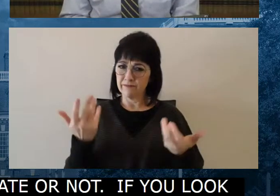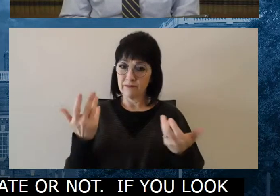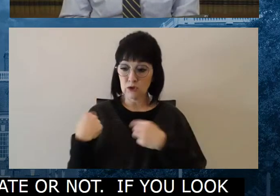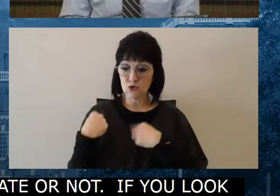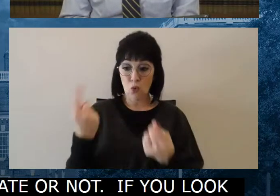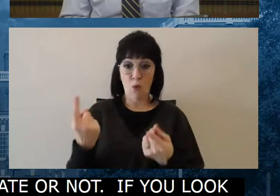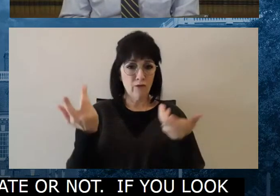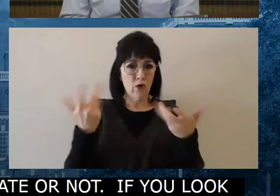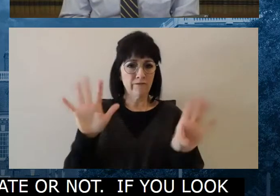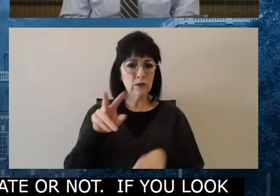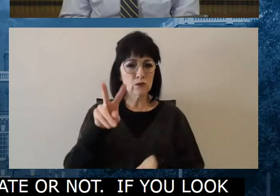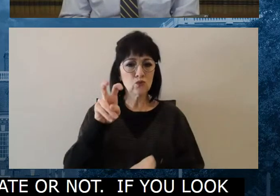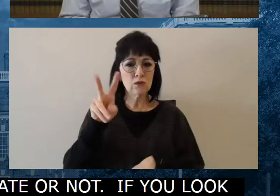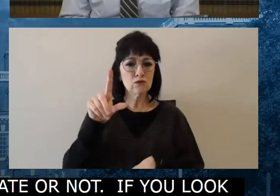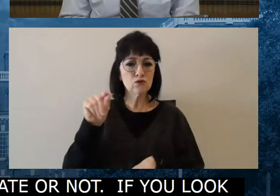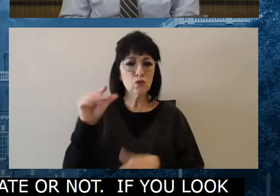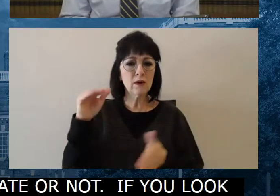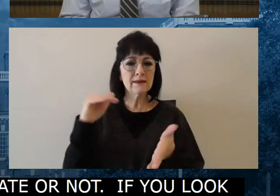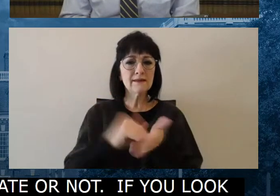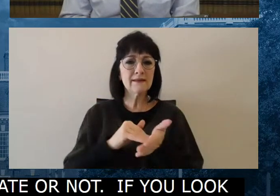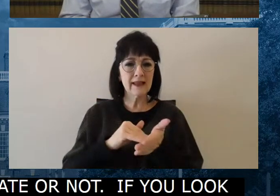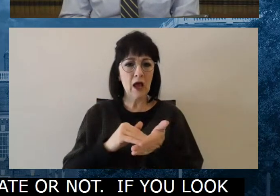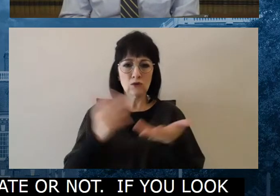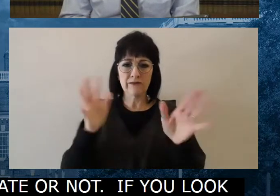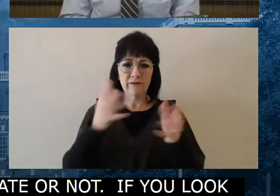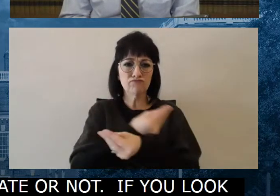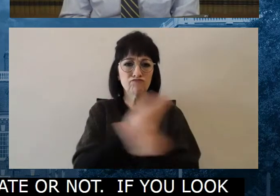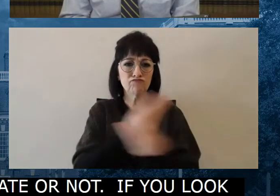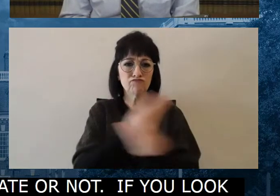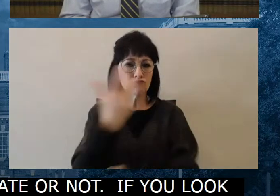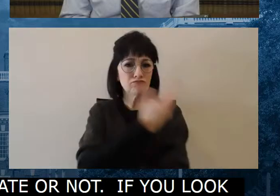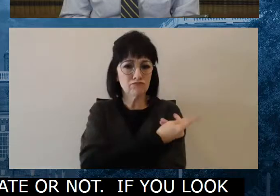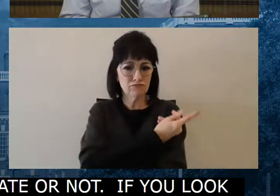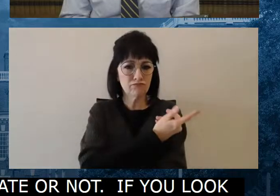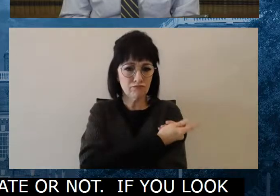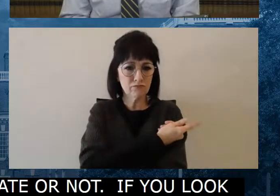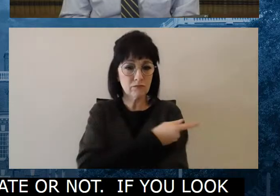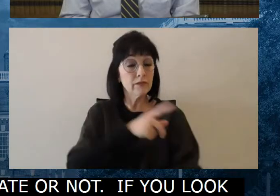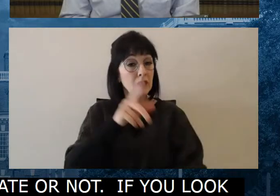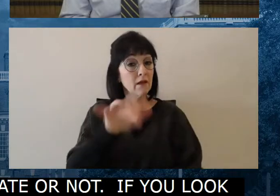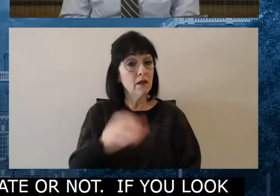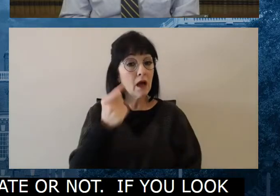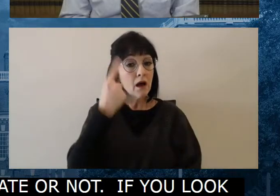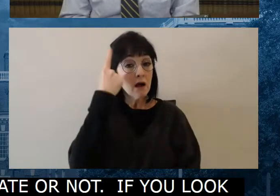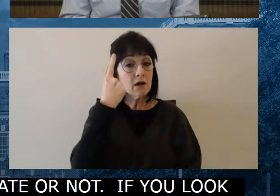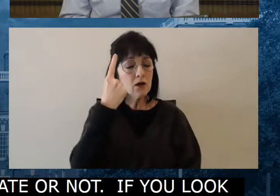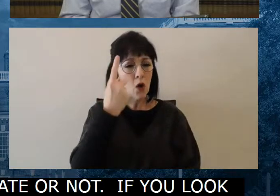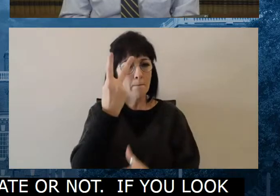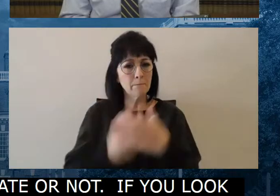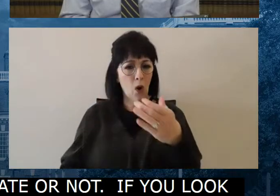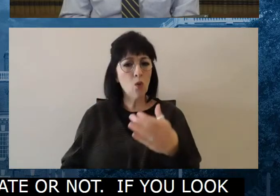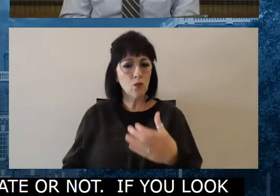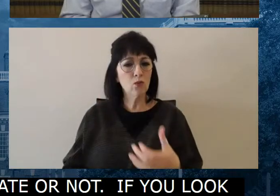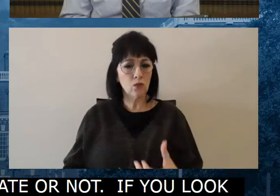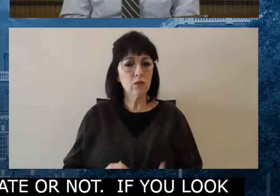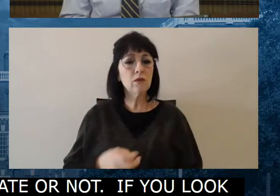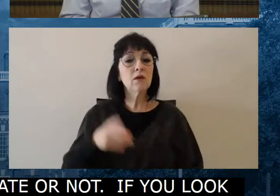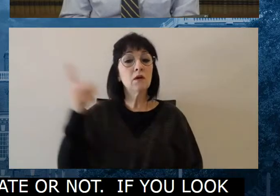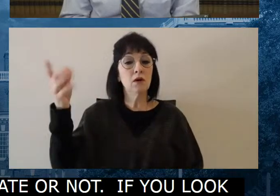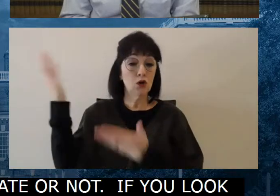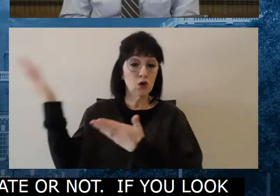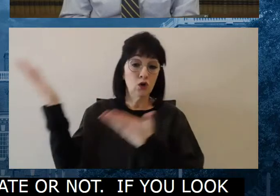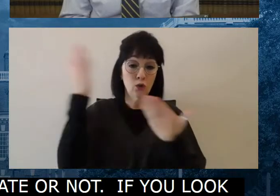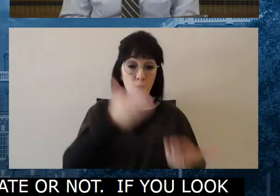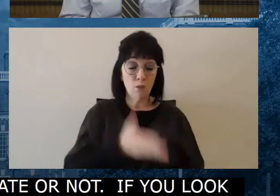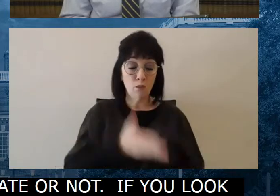220,000 doses have been administered. That's the combined doses delivered to the state and